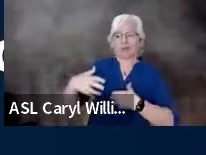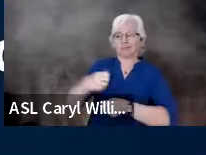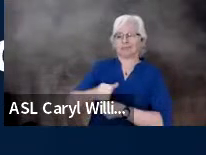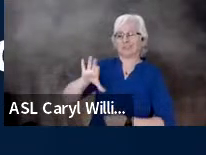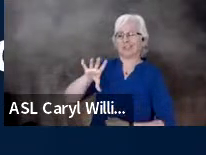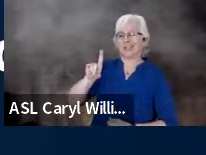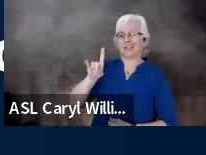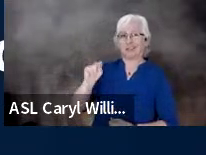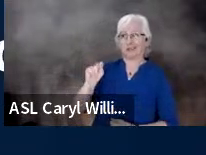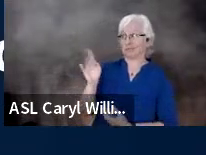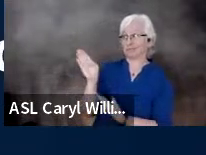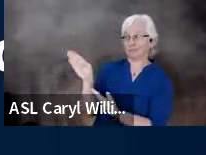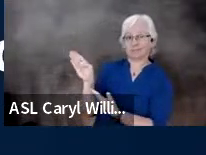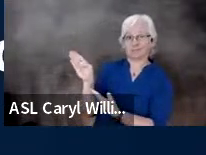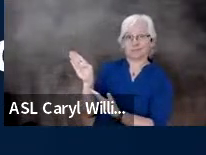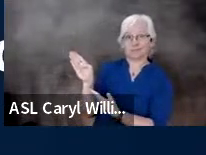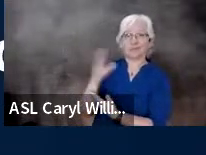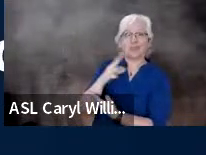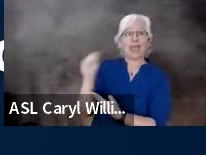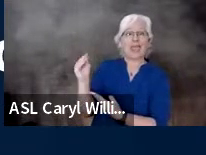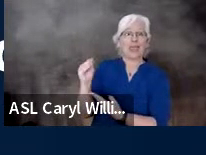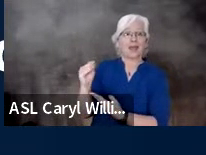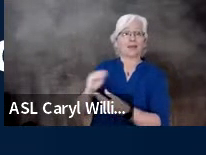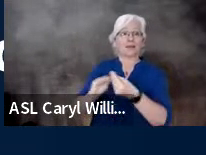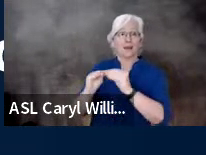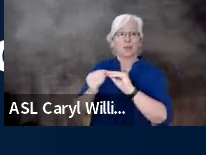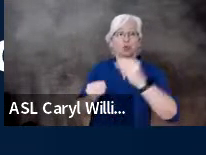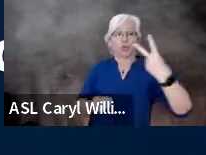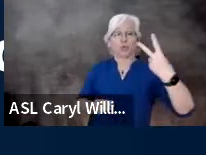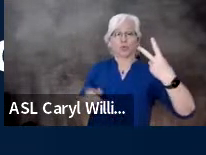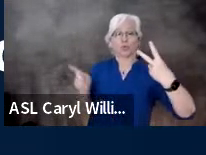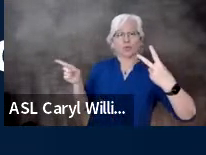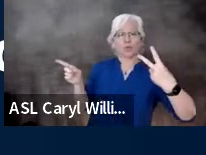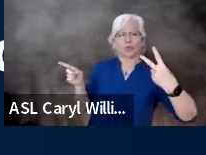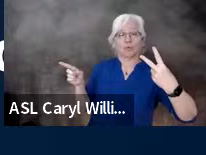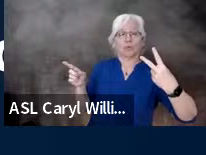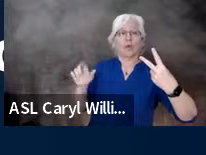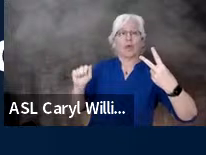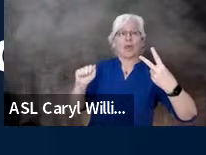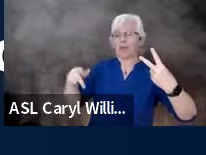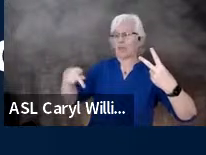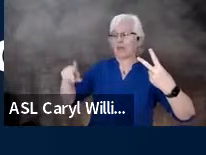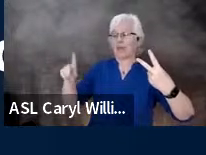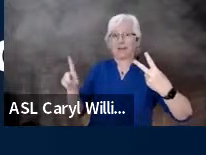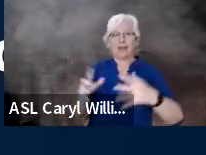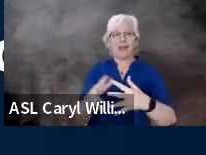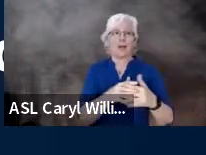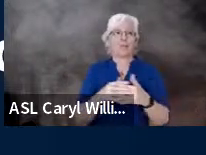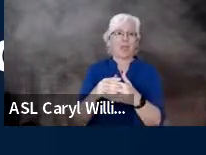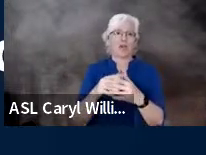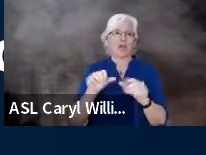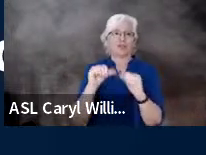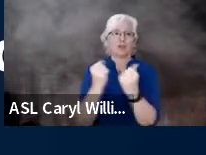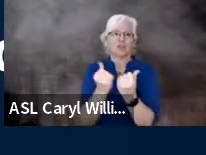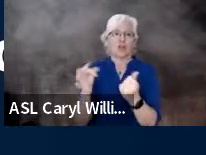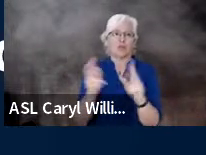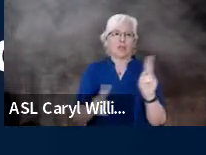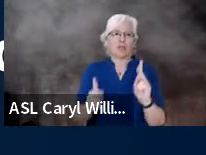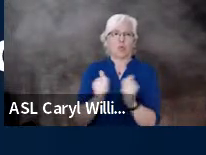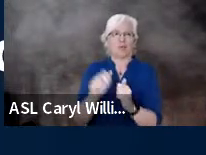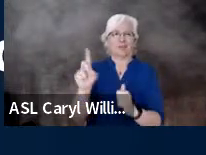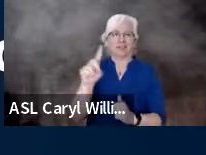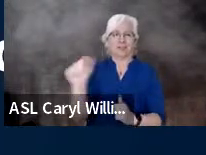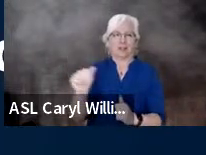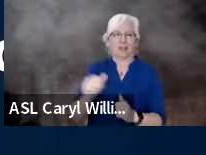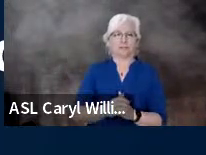and the American Association of People with Disabilities, otherwise known as AAPD. On this slide is